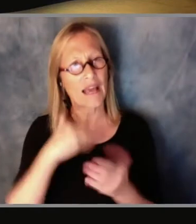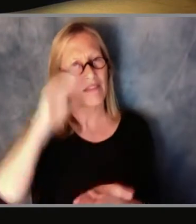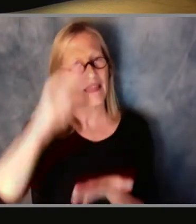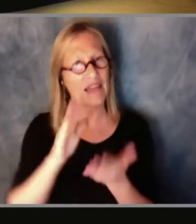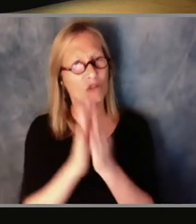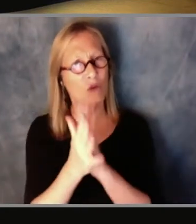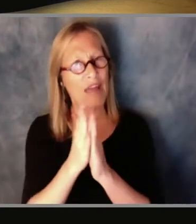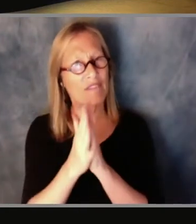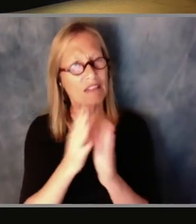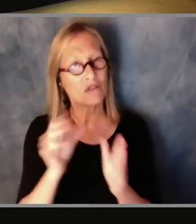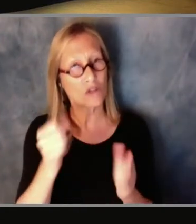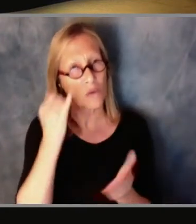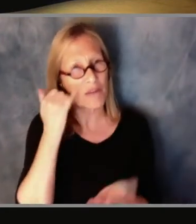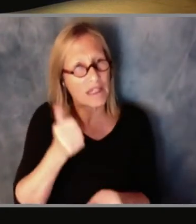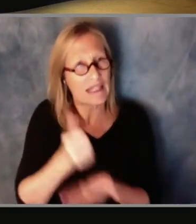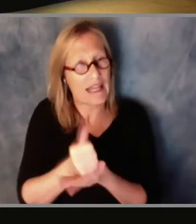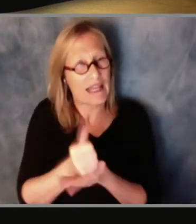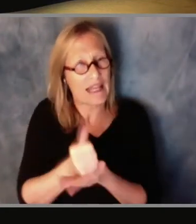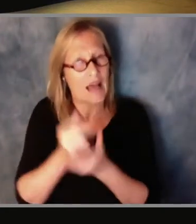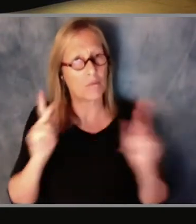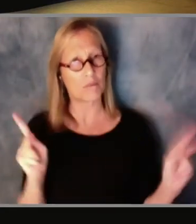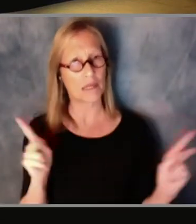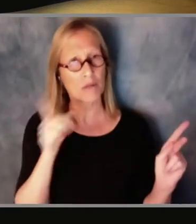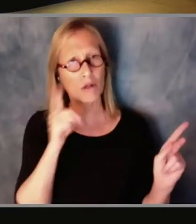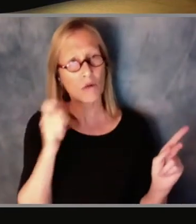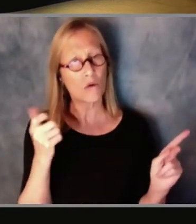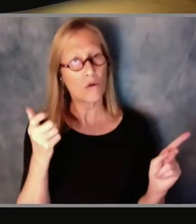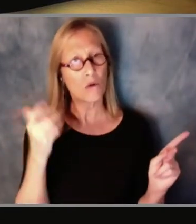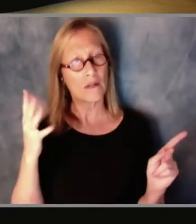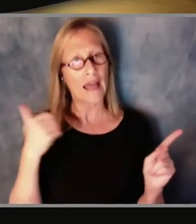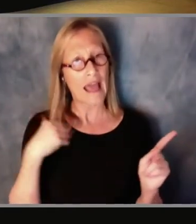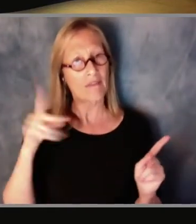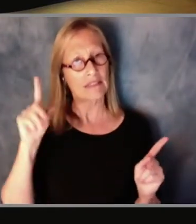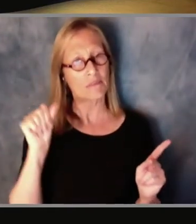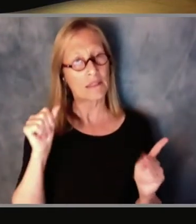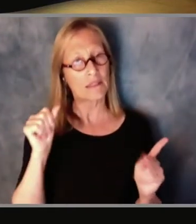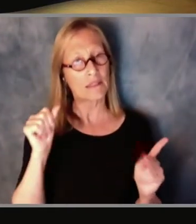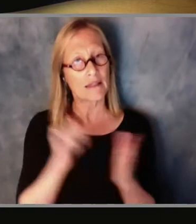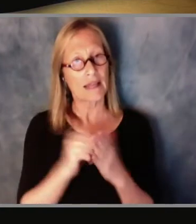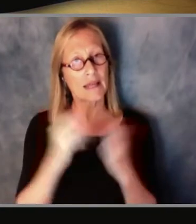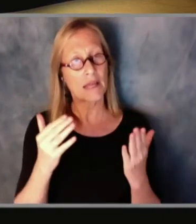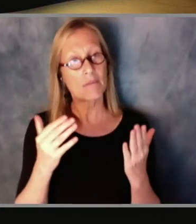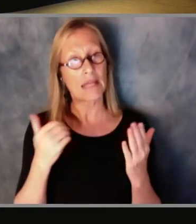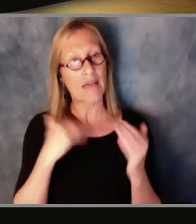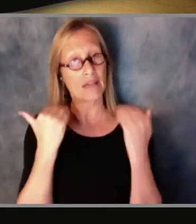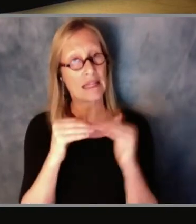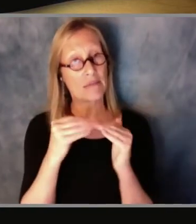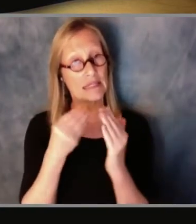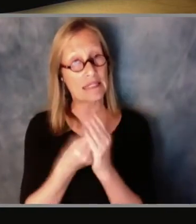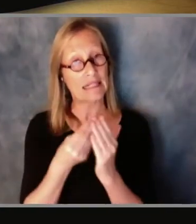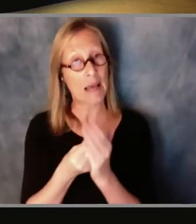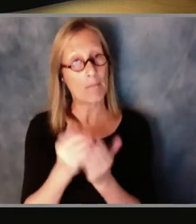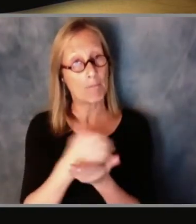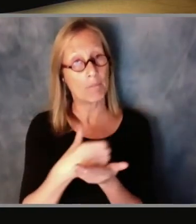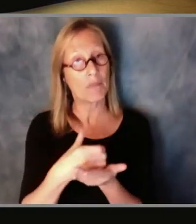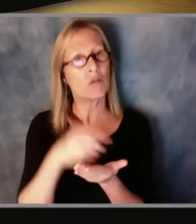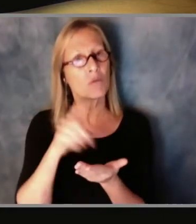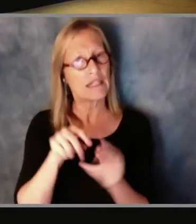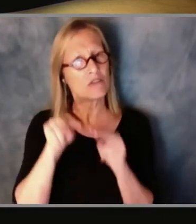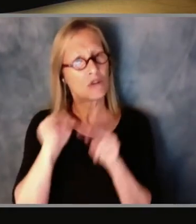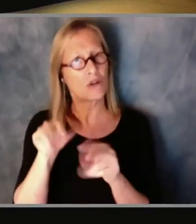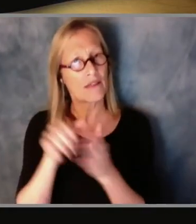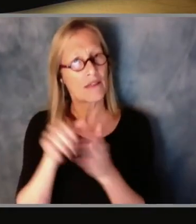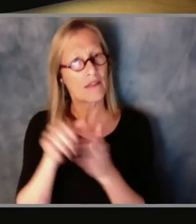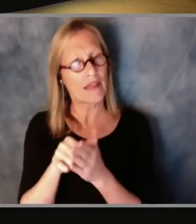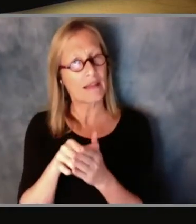can help our citizens who have disabilities that may be on limited income, I think we certainly need to take a look at that, and especially in